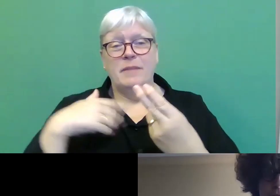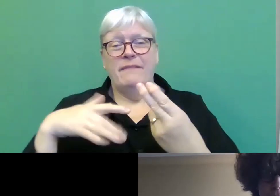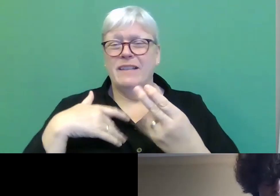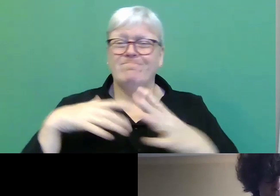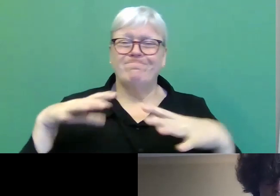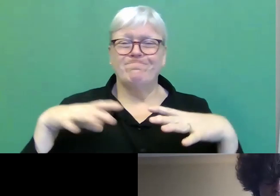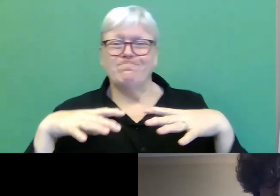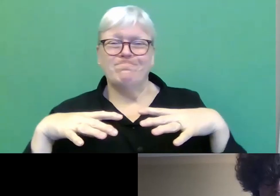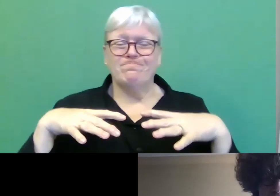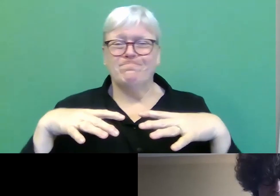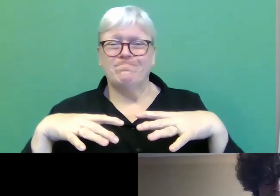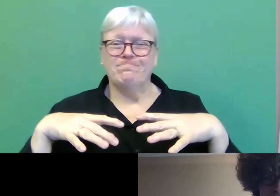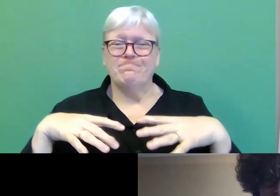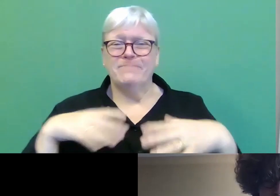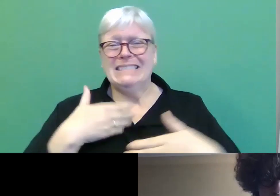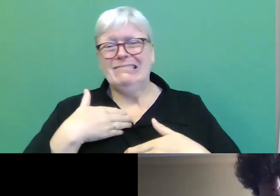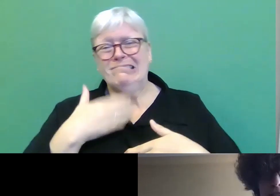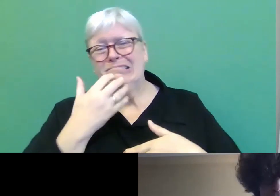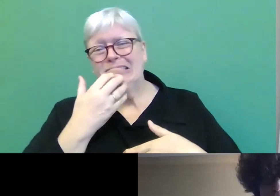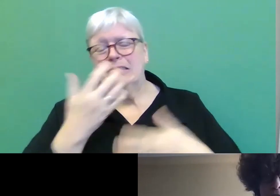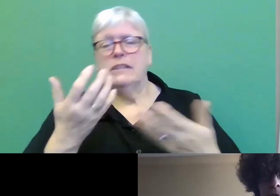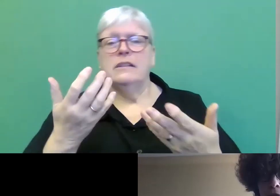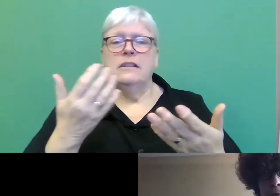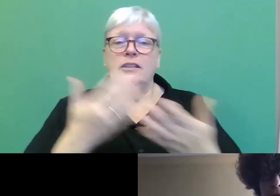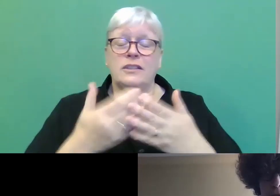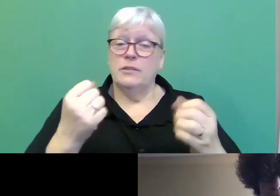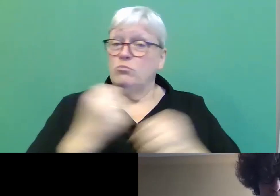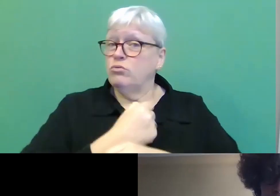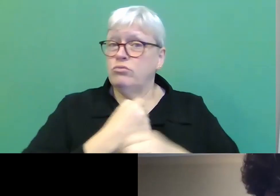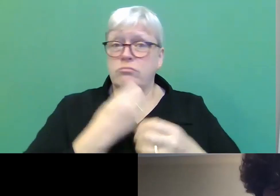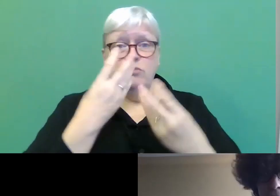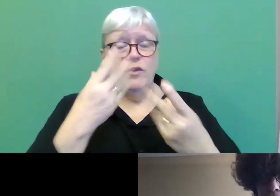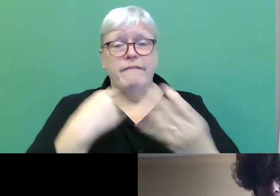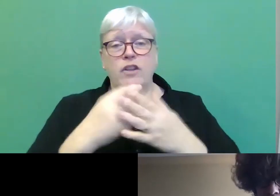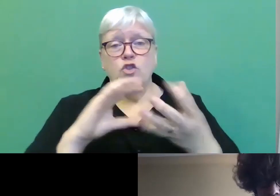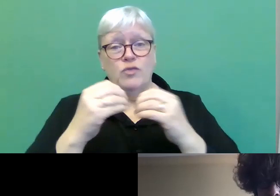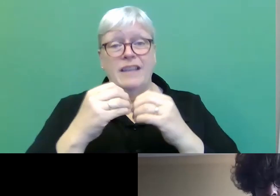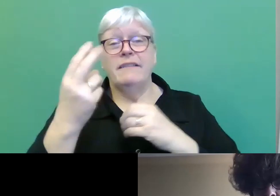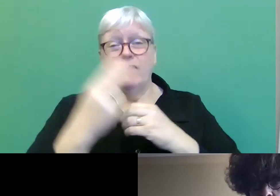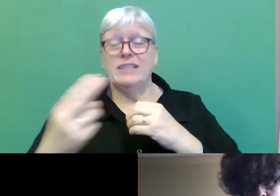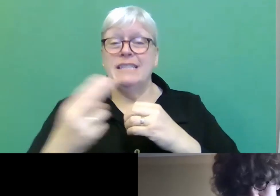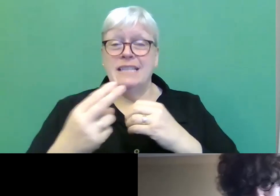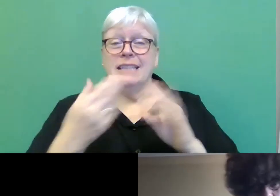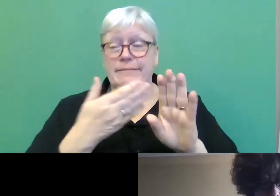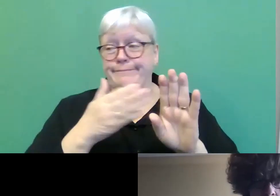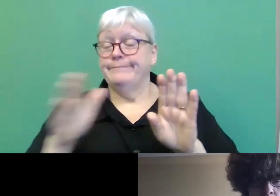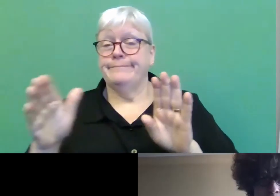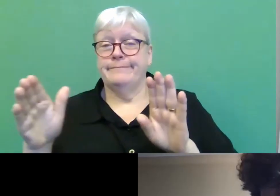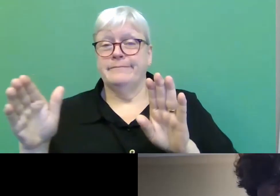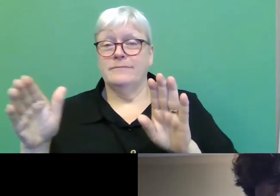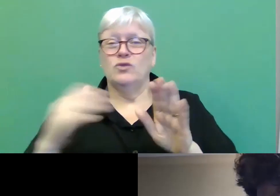doing this really beautiful creative artistic endeavor, it was a distraction from the brutality of missing someone. And it was